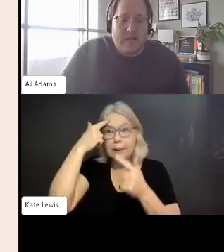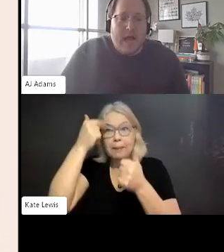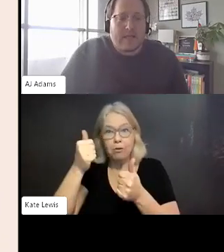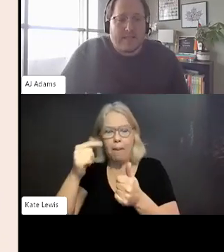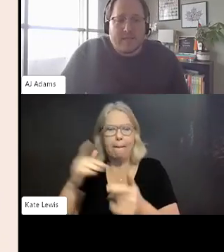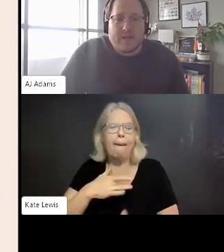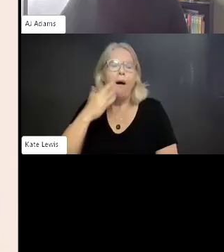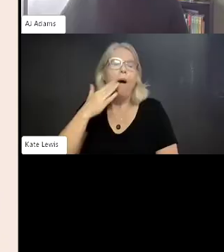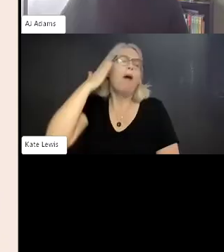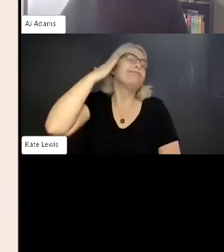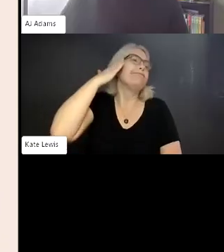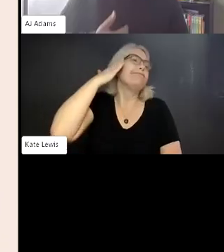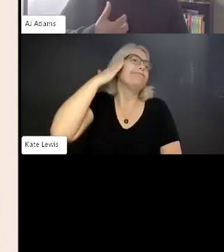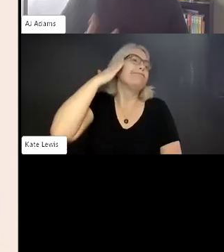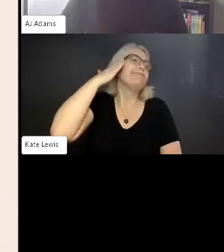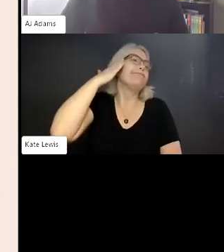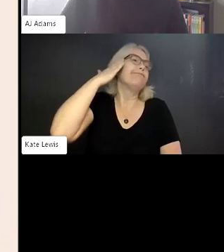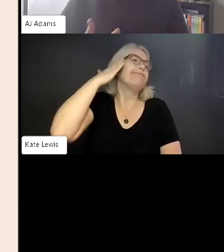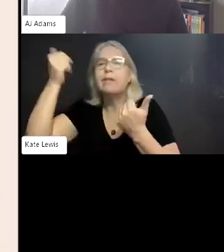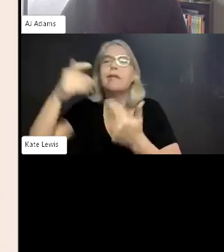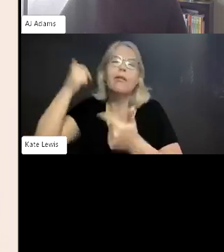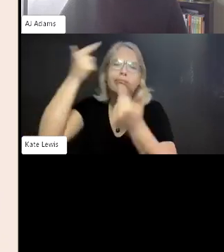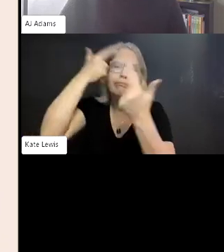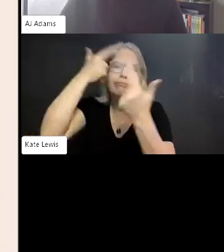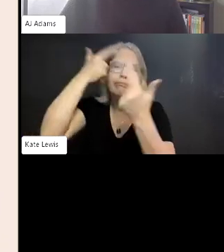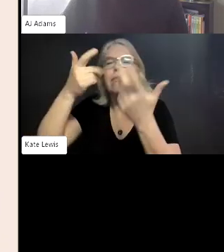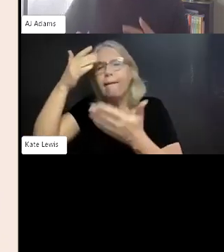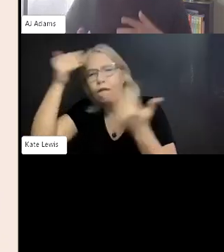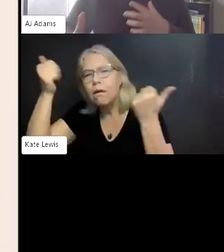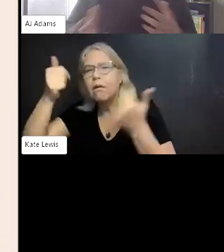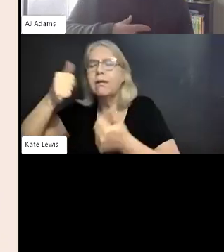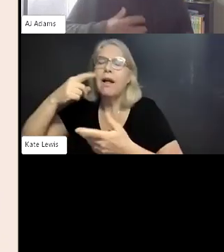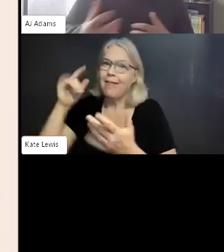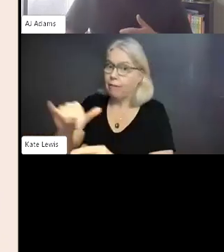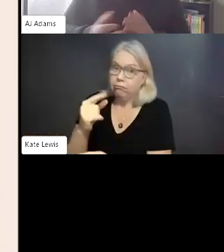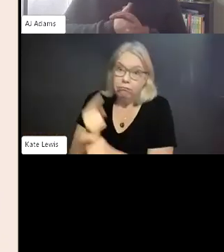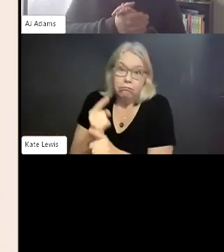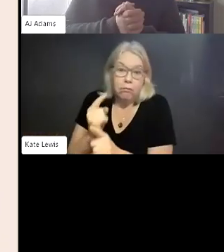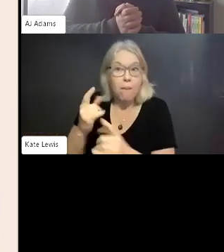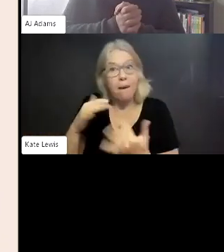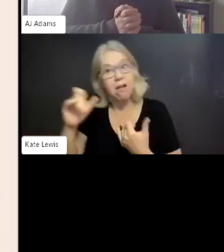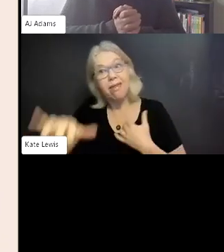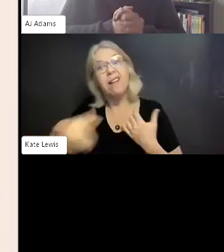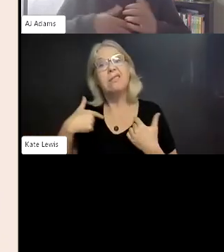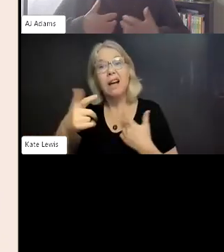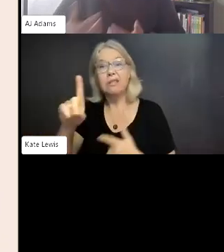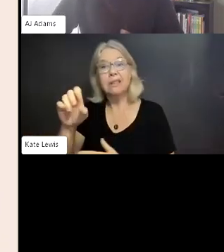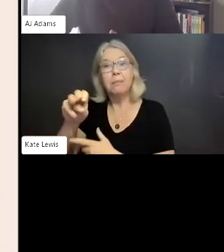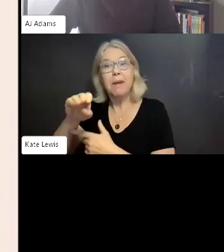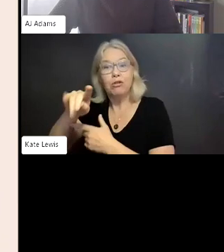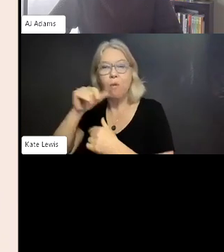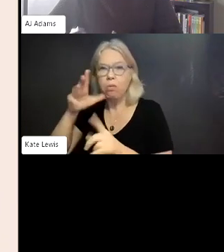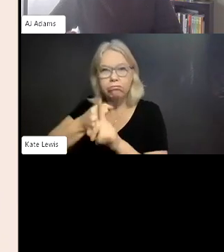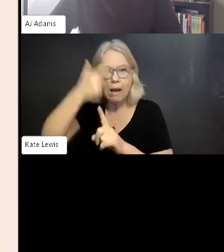common symptom when it comes to dementia because of how dementia impacts the brain, both in terms of short-term and long-term memory loss. But there's other